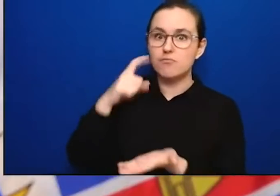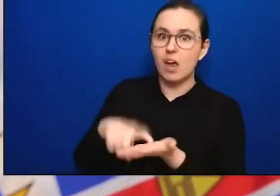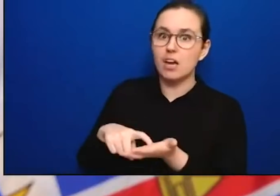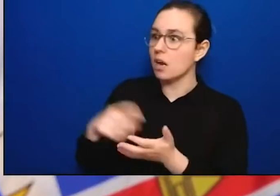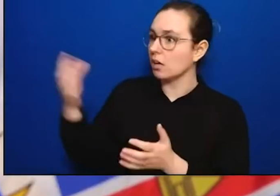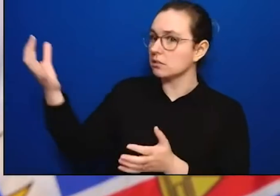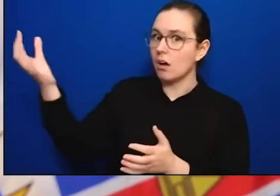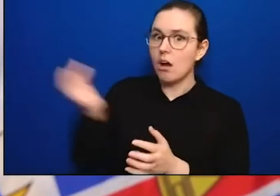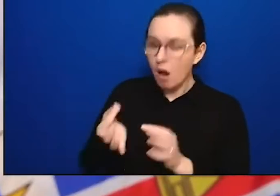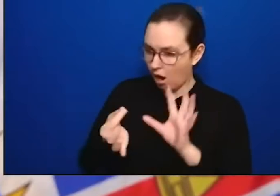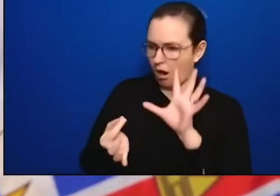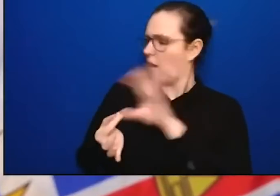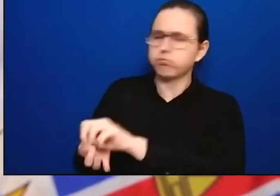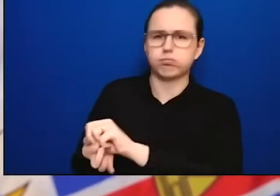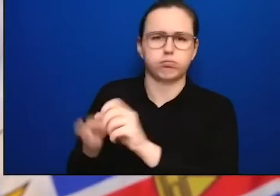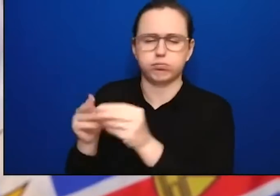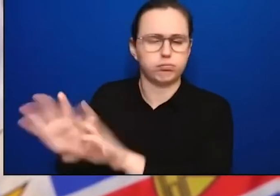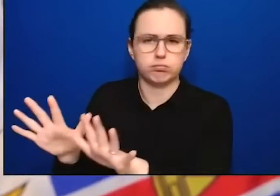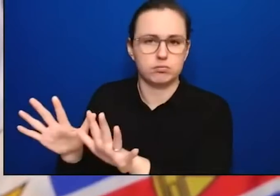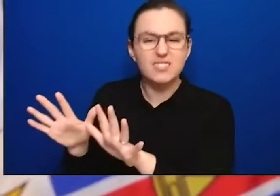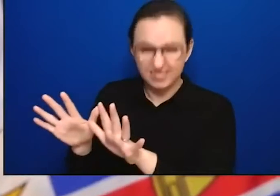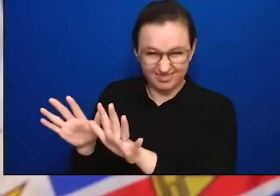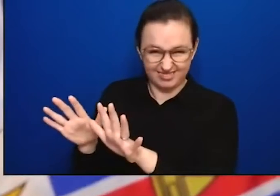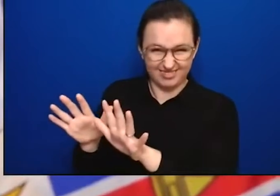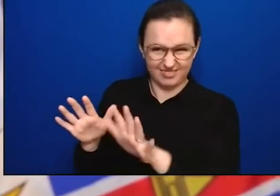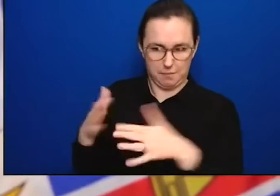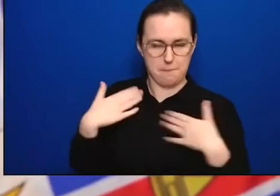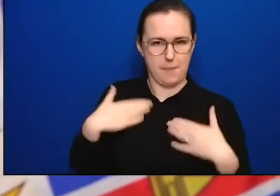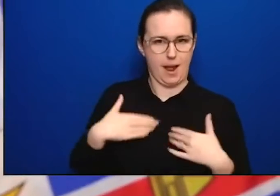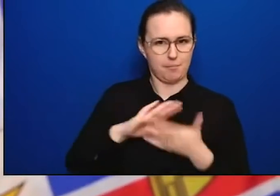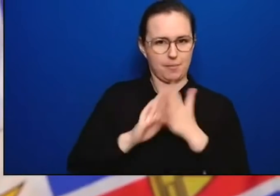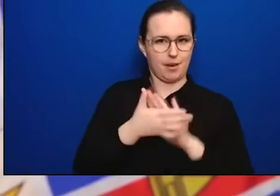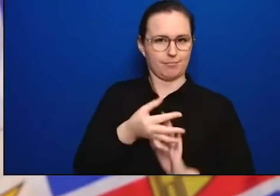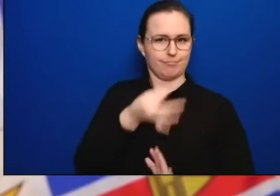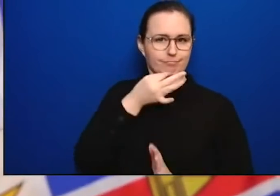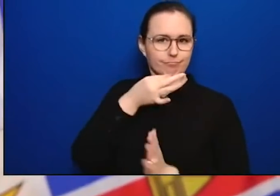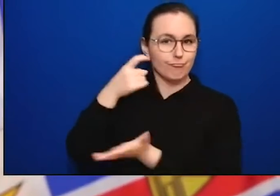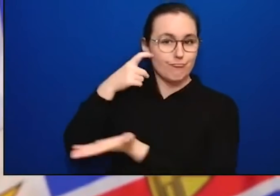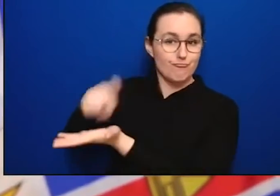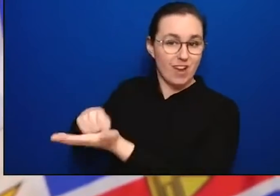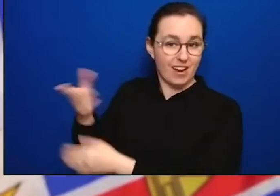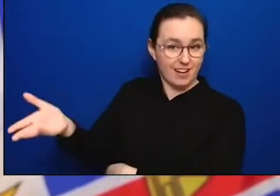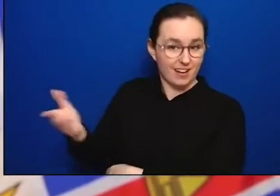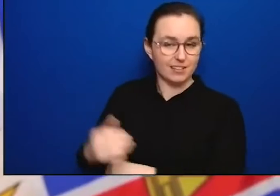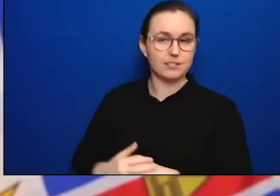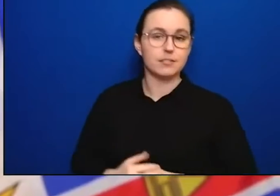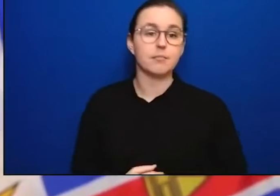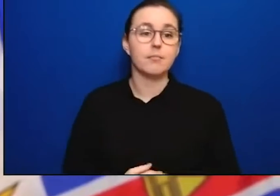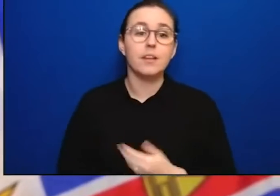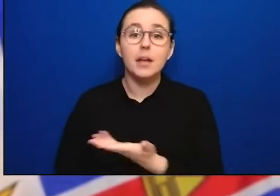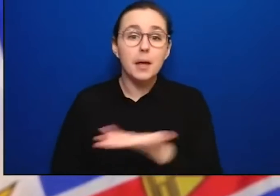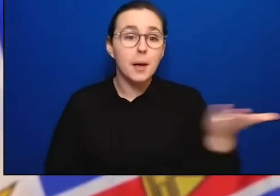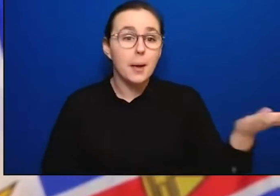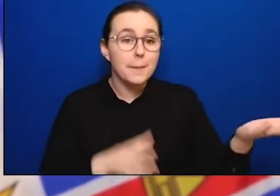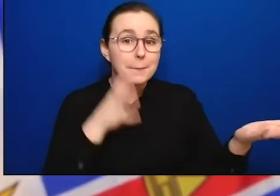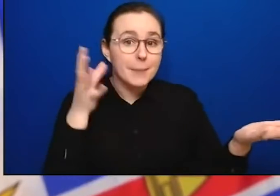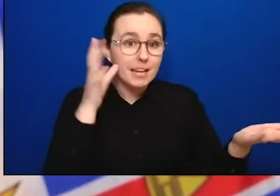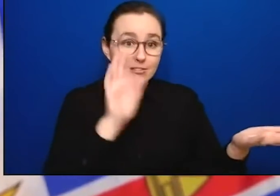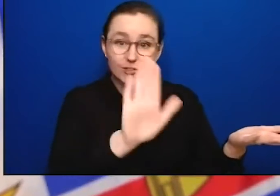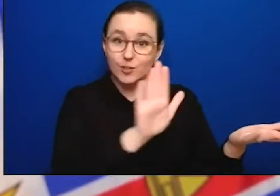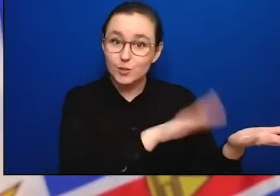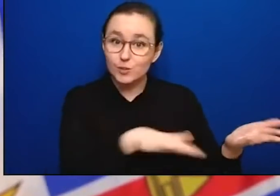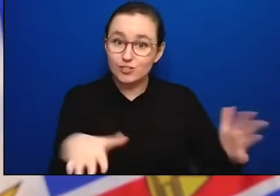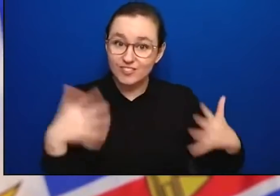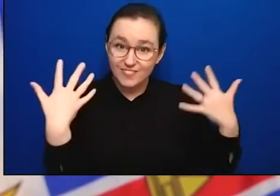priming of the immune system for the future too, as we get through this wave. I do want to assure parents who've